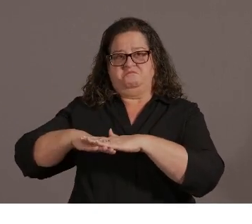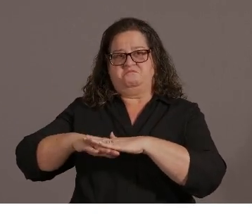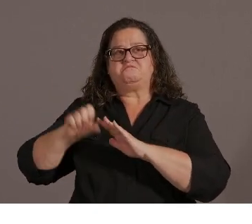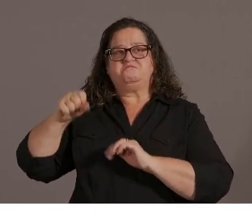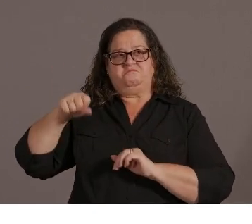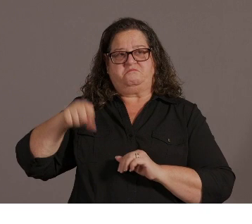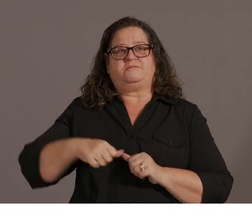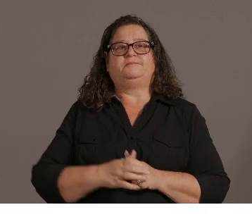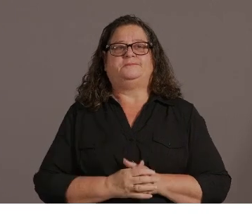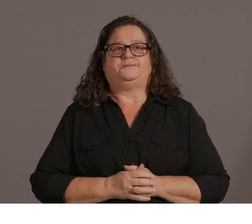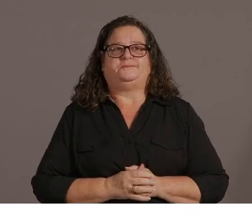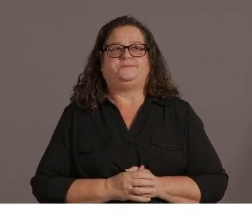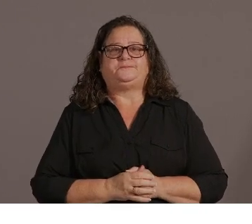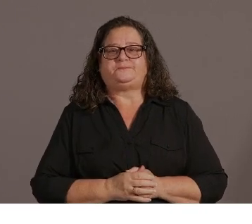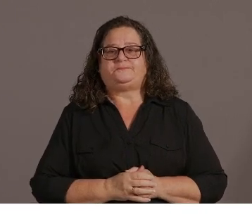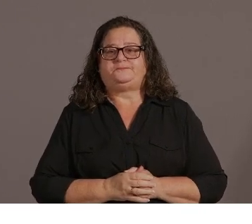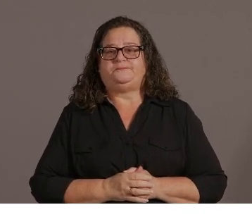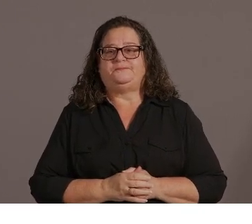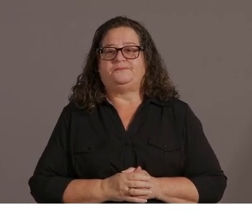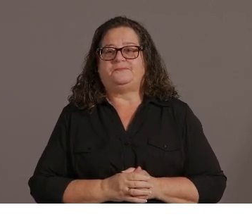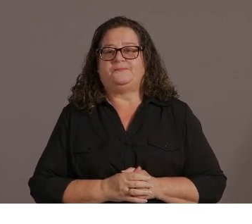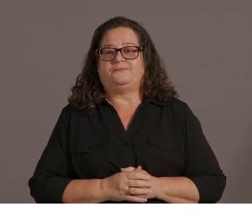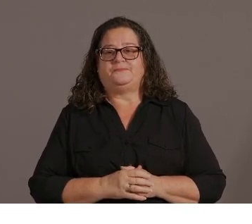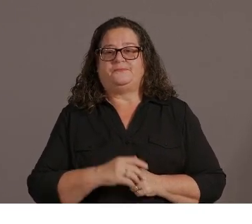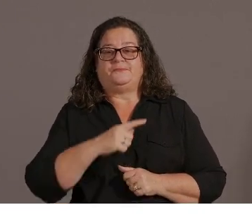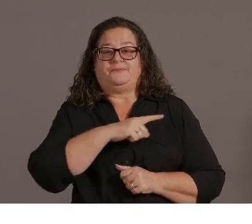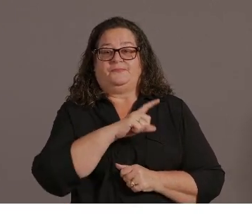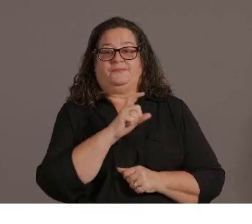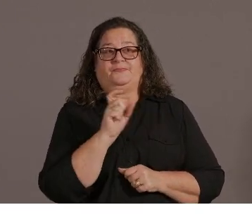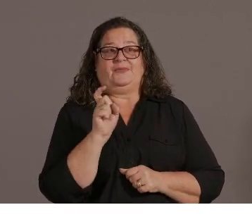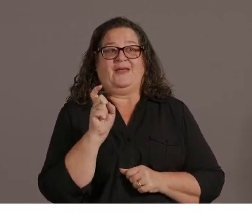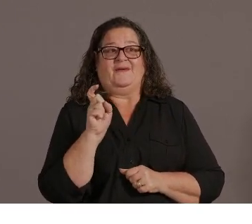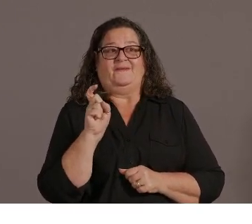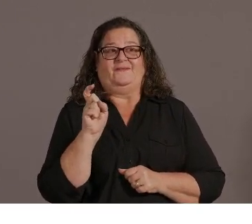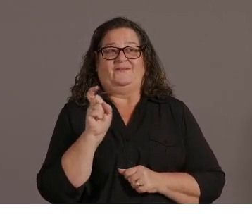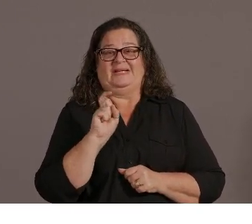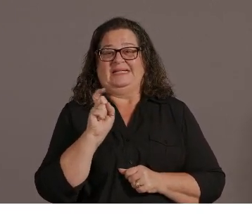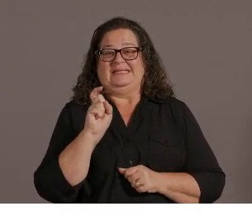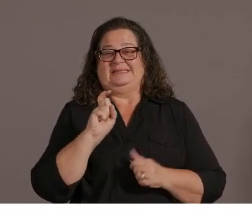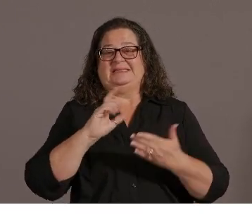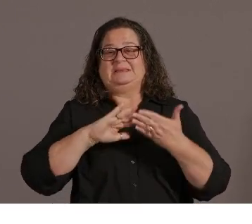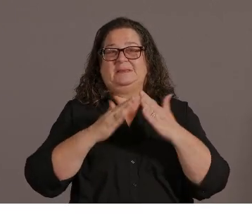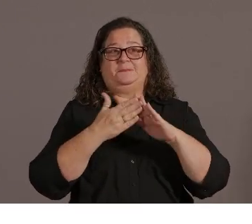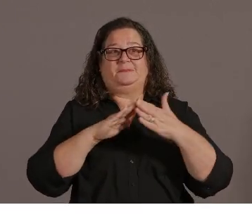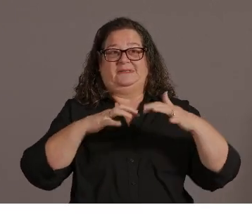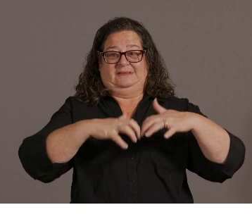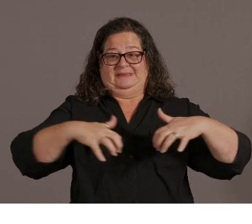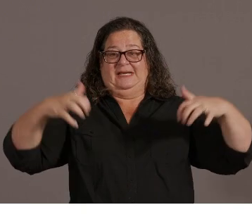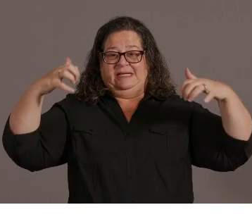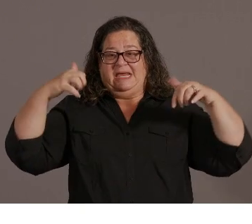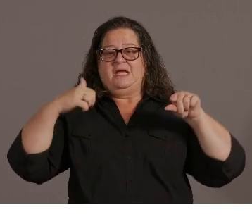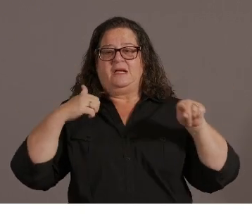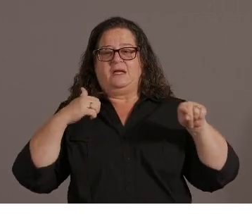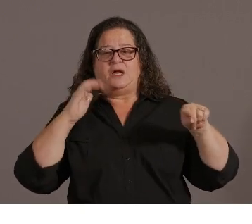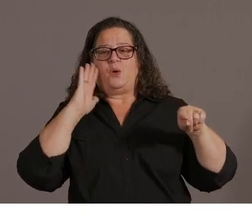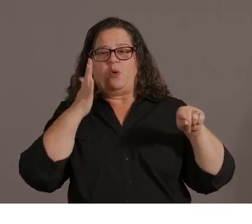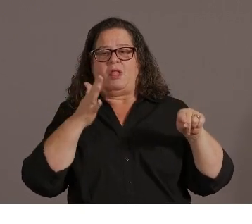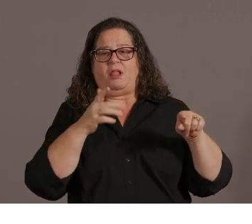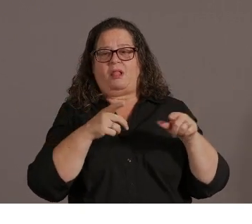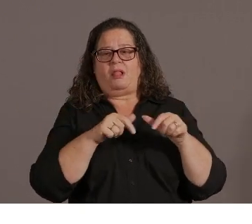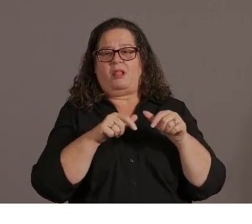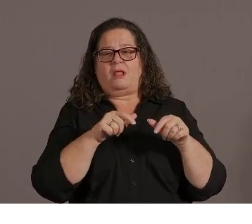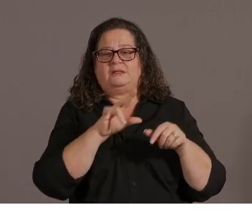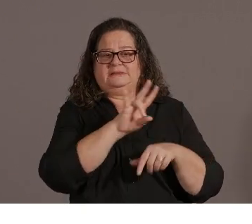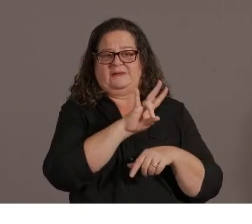For our Phoenix Municipal Stadium, it is going to continue to operate from 7 a.m. to 5 p.m. There is a little bit more of